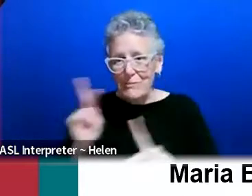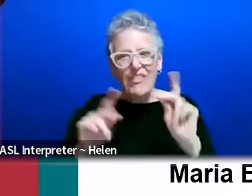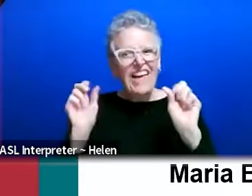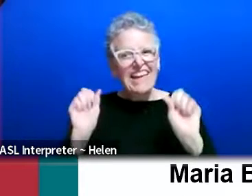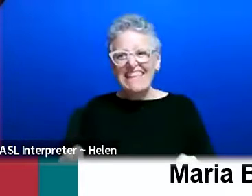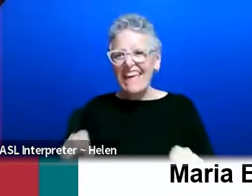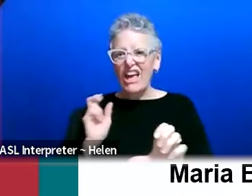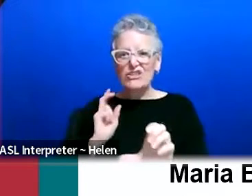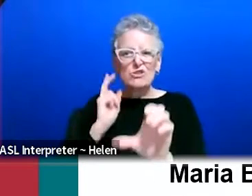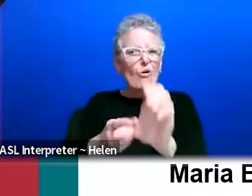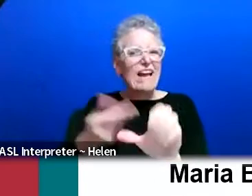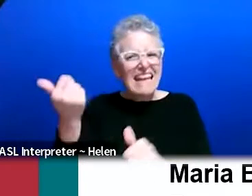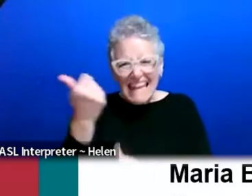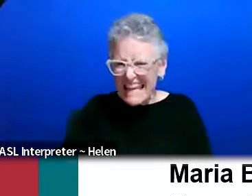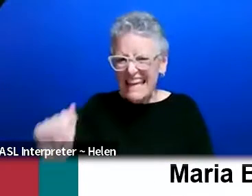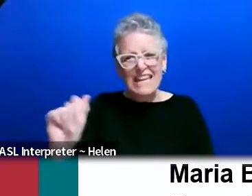level.